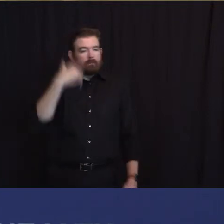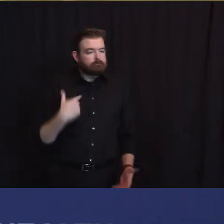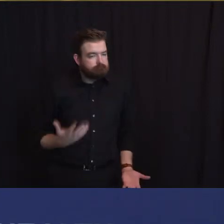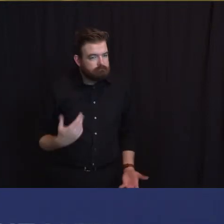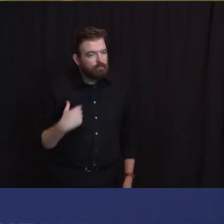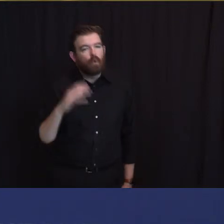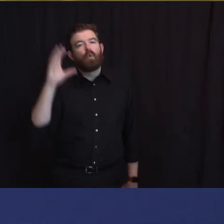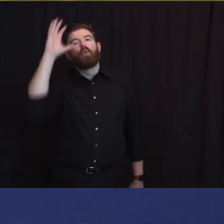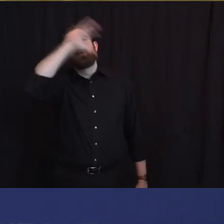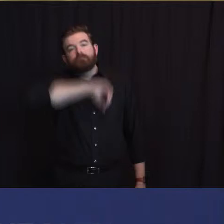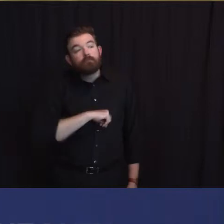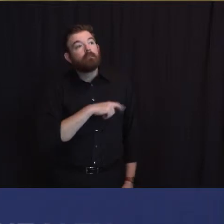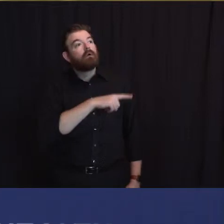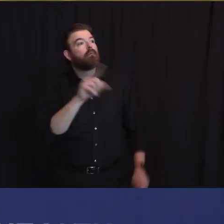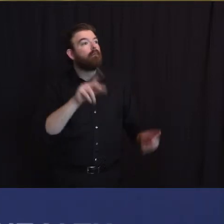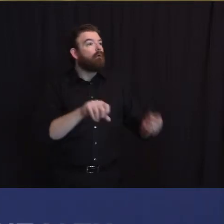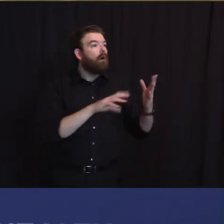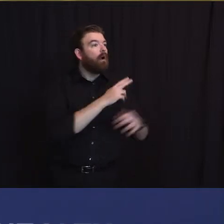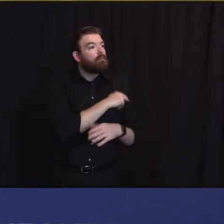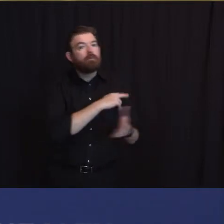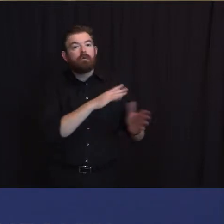and then ask Judy and Eddie to address all of the above.